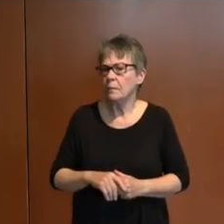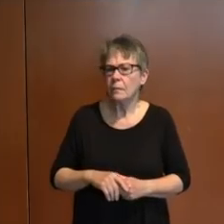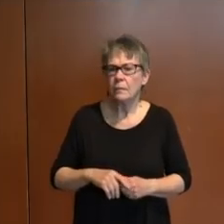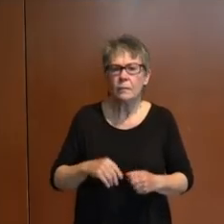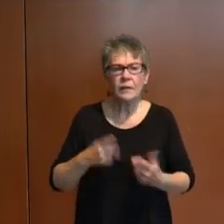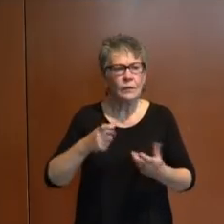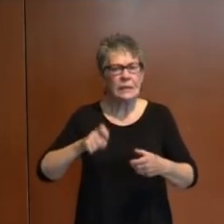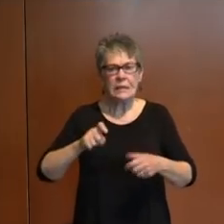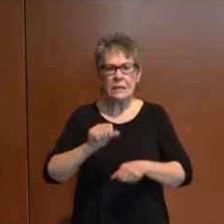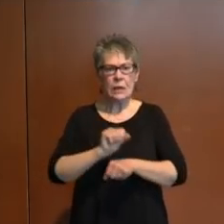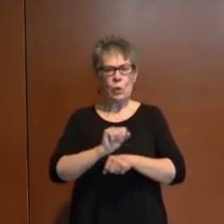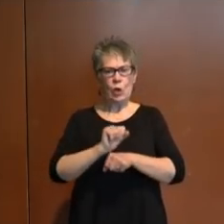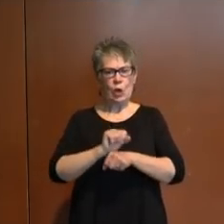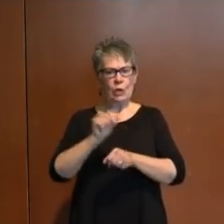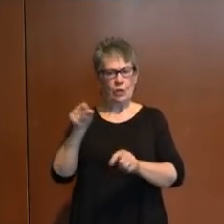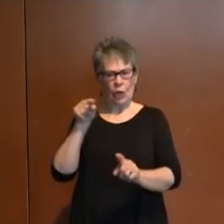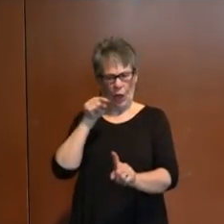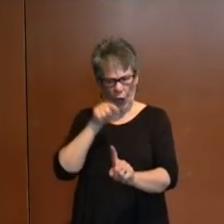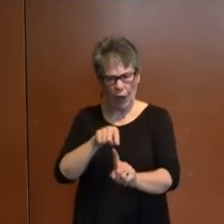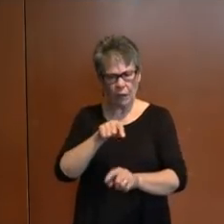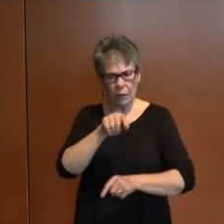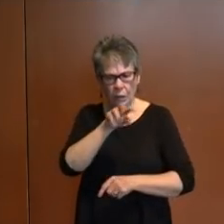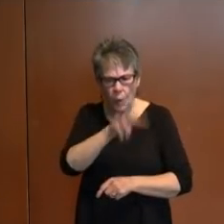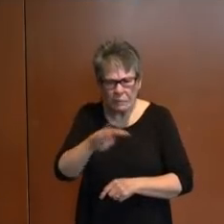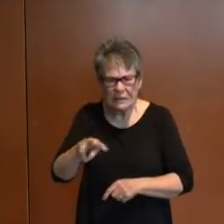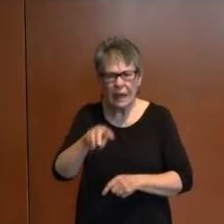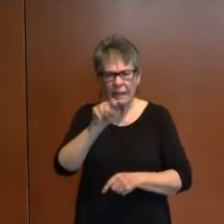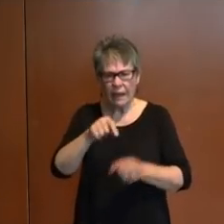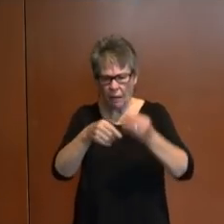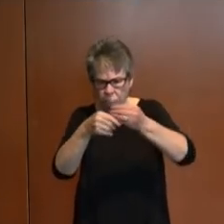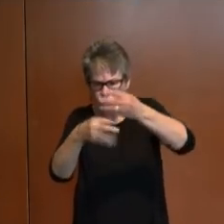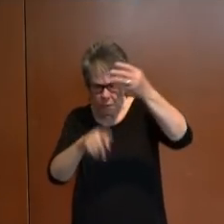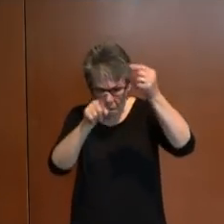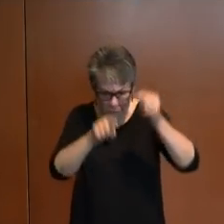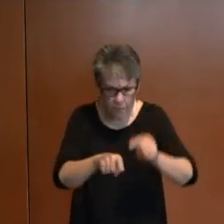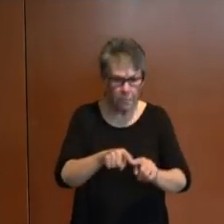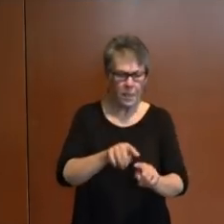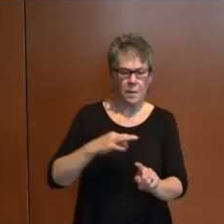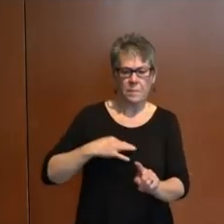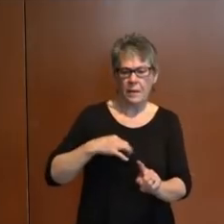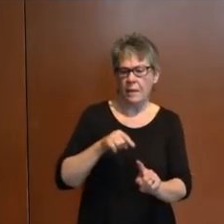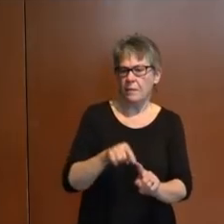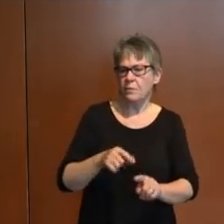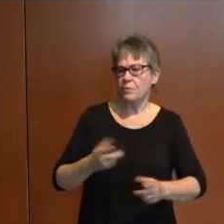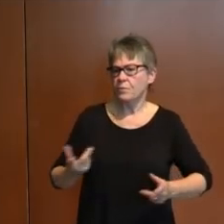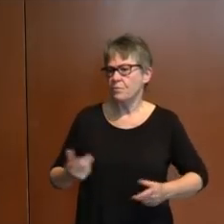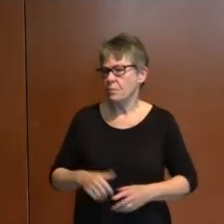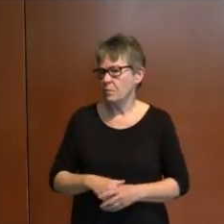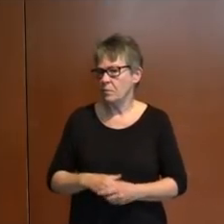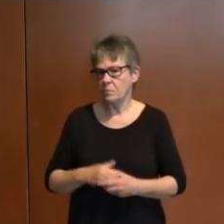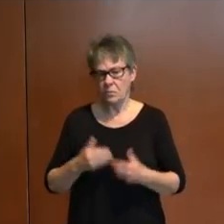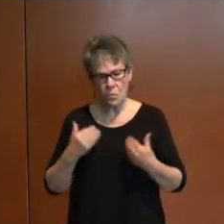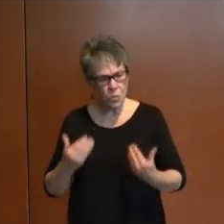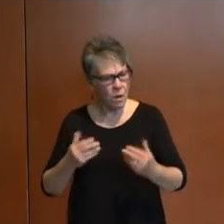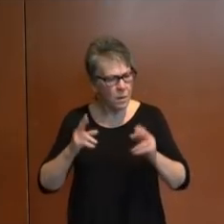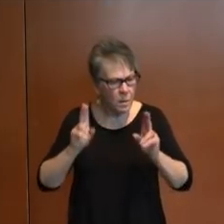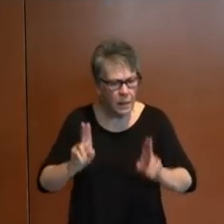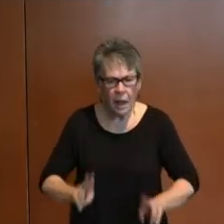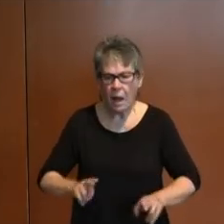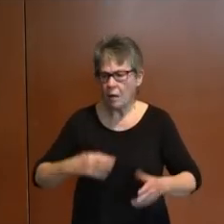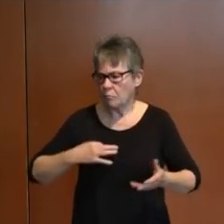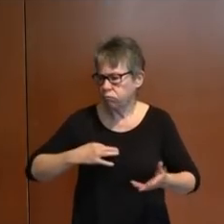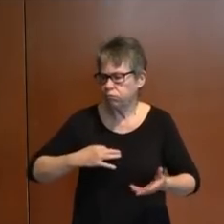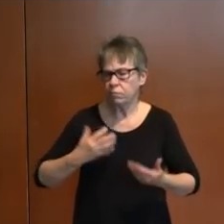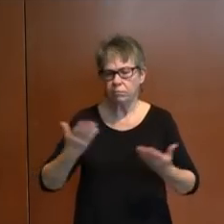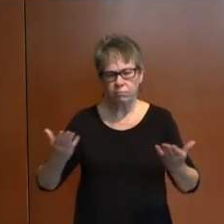covid19.nj.gov to look at the list of available jobs and to apply for one. And I encourage essential employers to continue